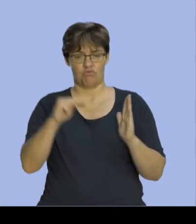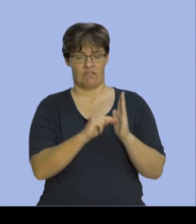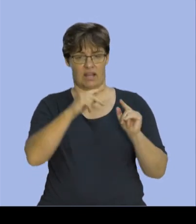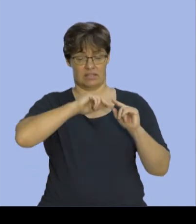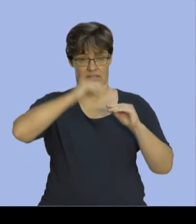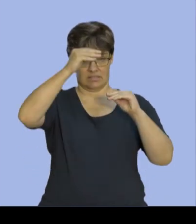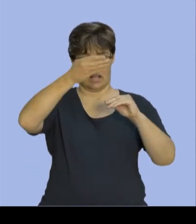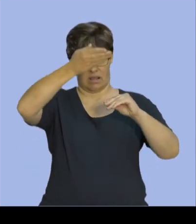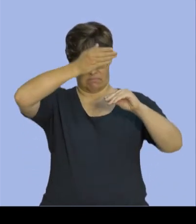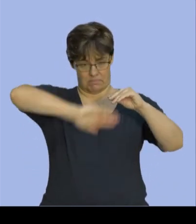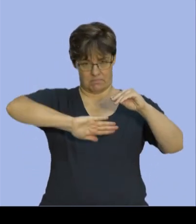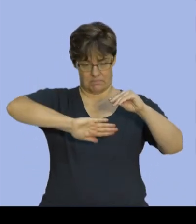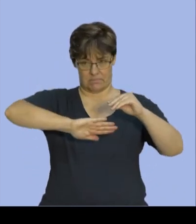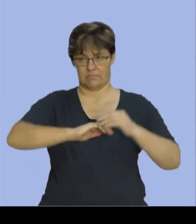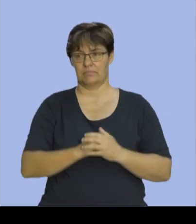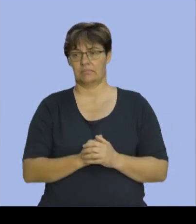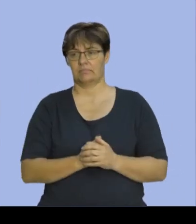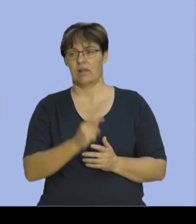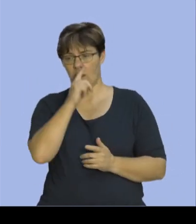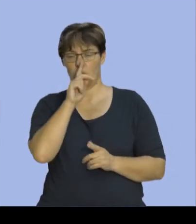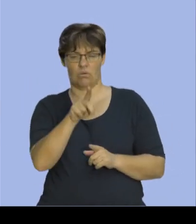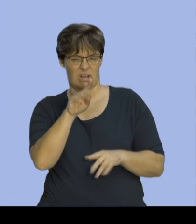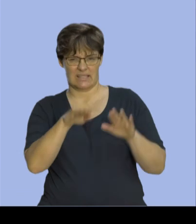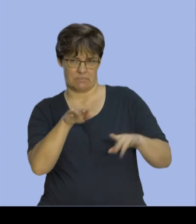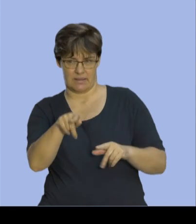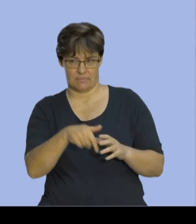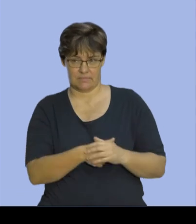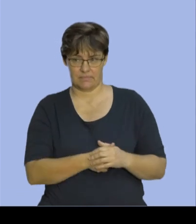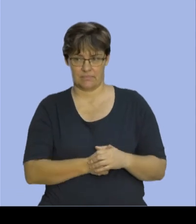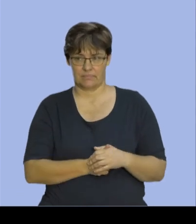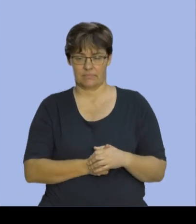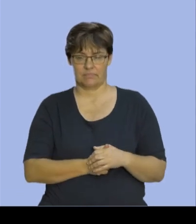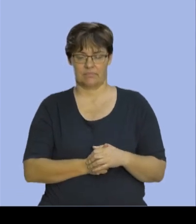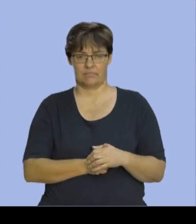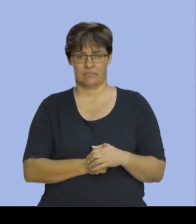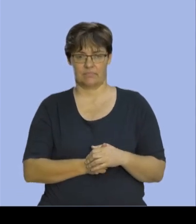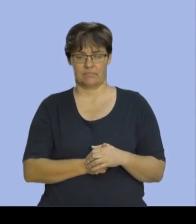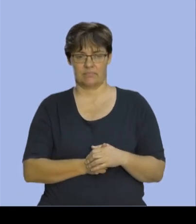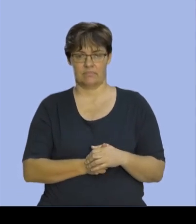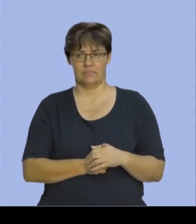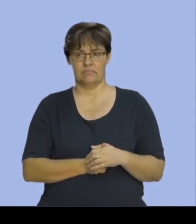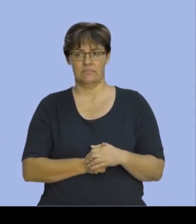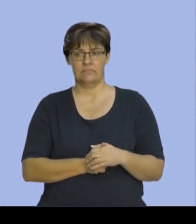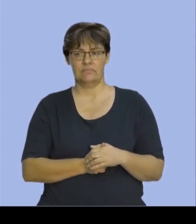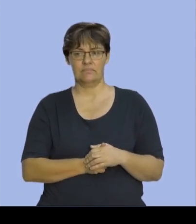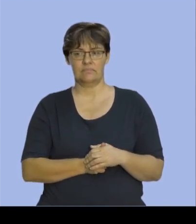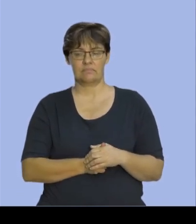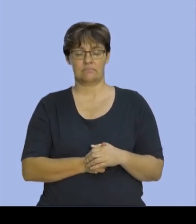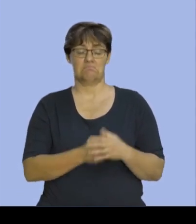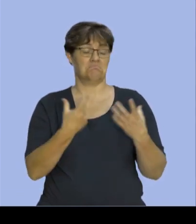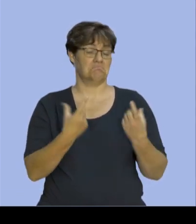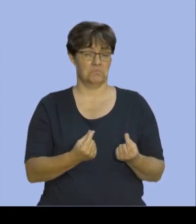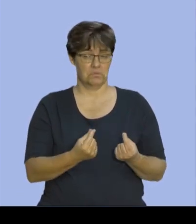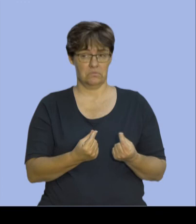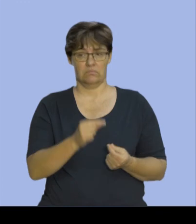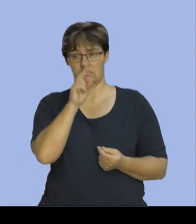my graph will look something like that. So that's really the main thing. Now, if you just look at this,